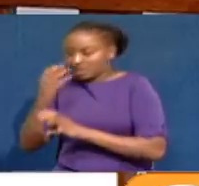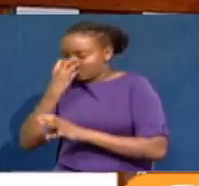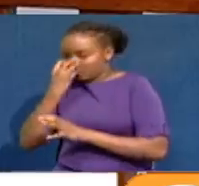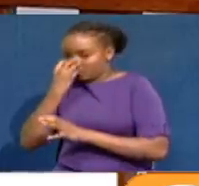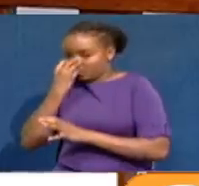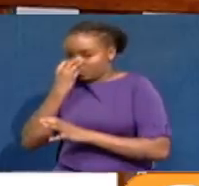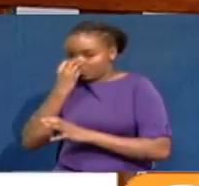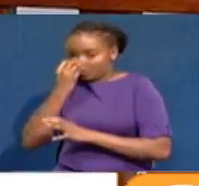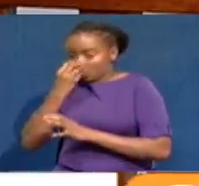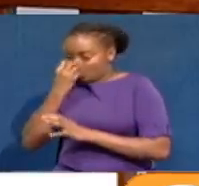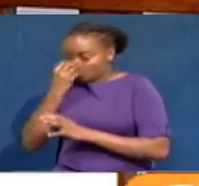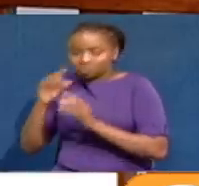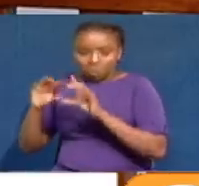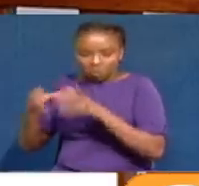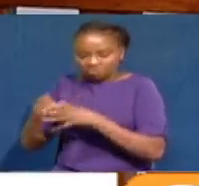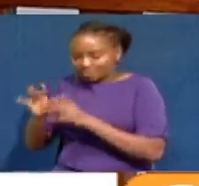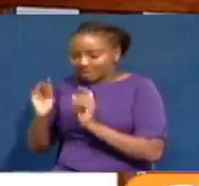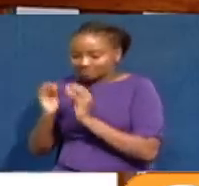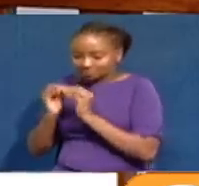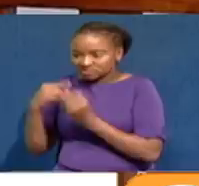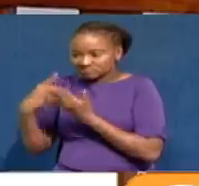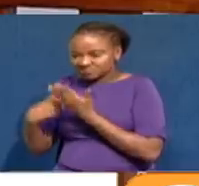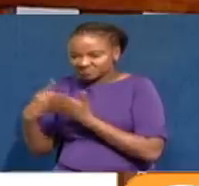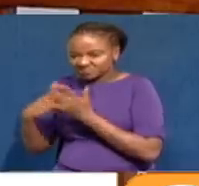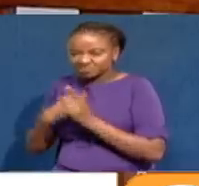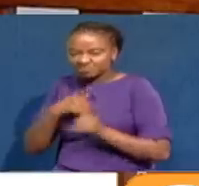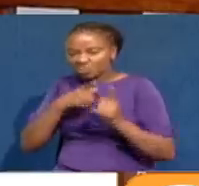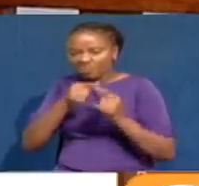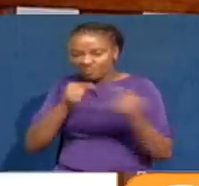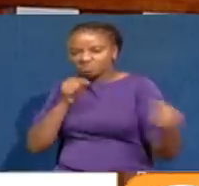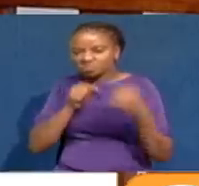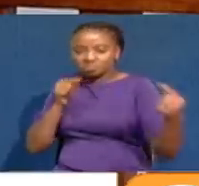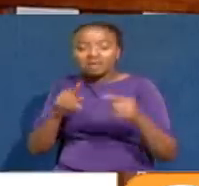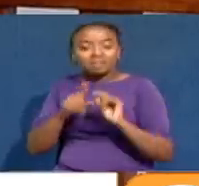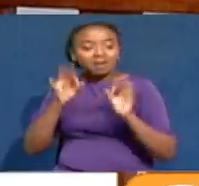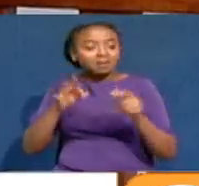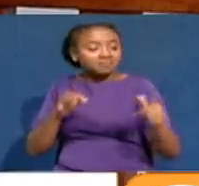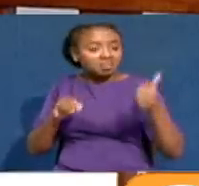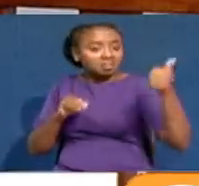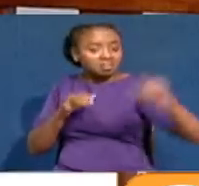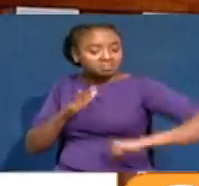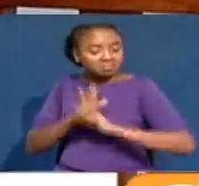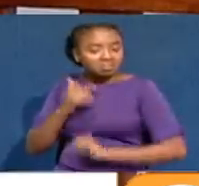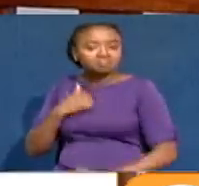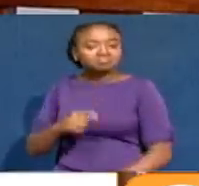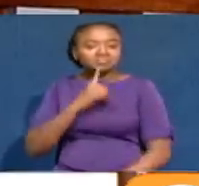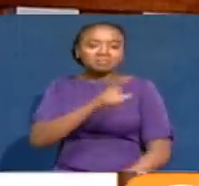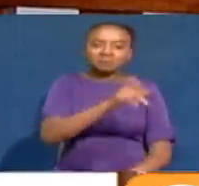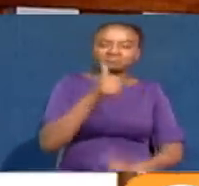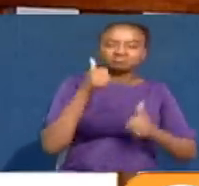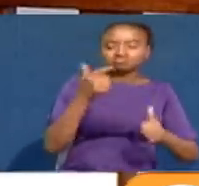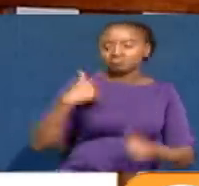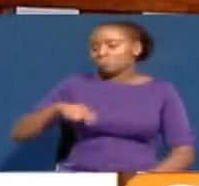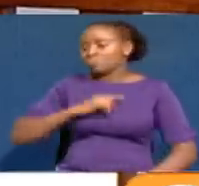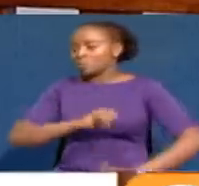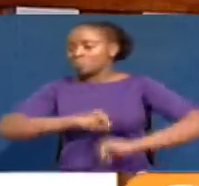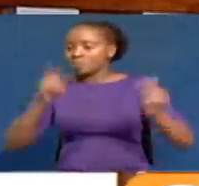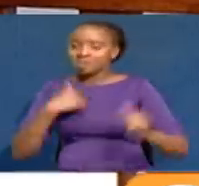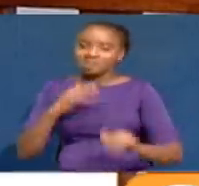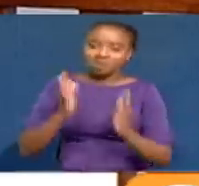and the president is different from them. When it is good for them, this is a good government. We have done very well with my